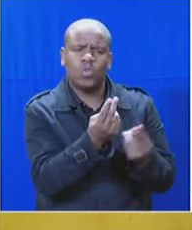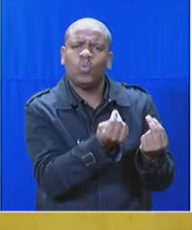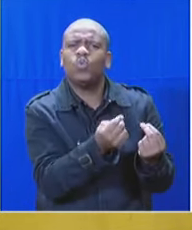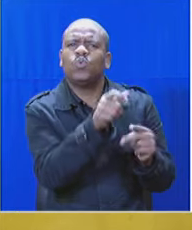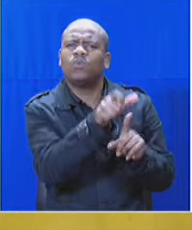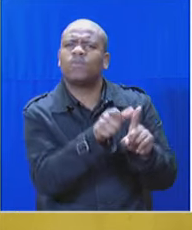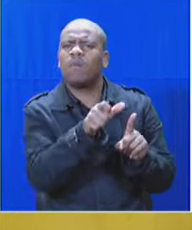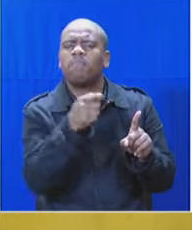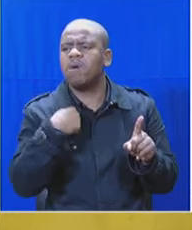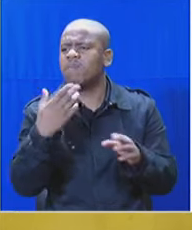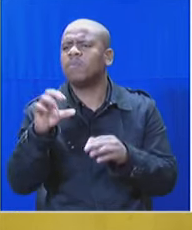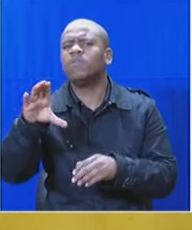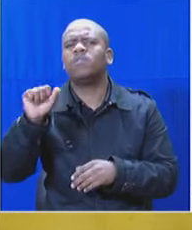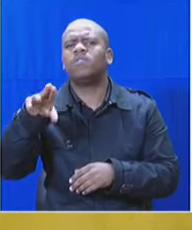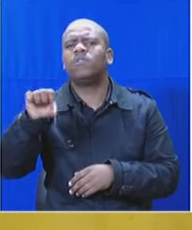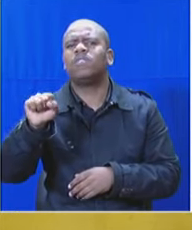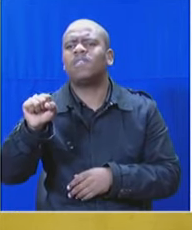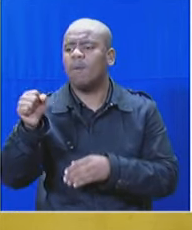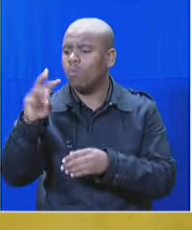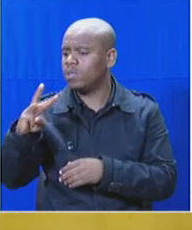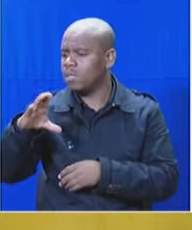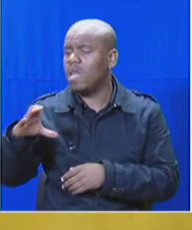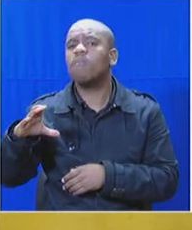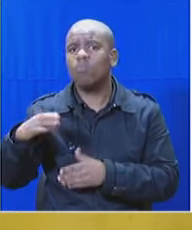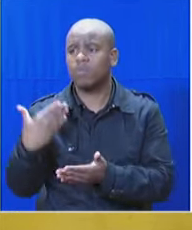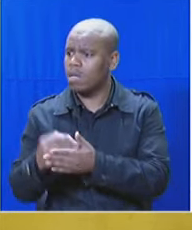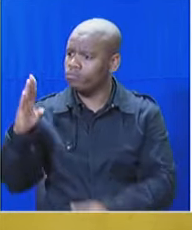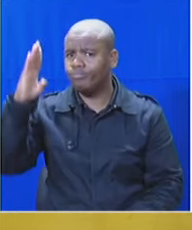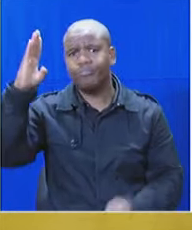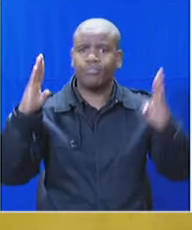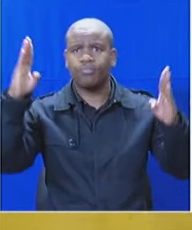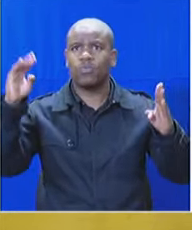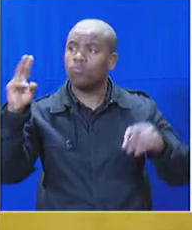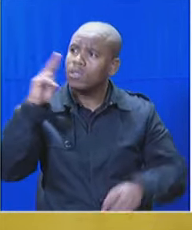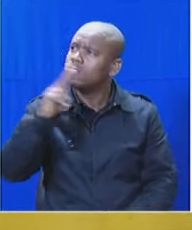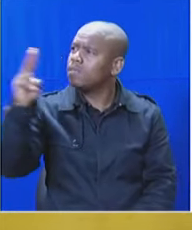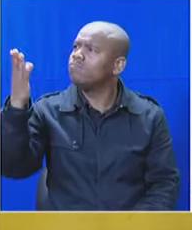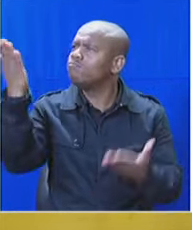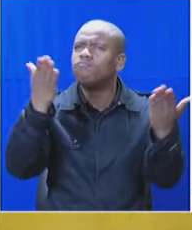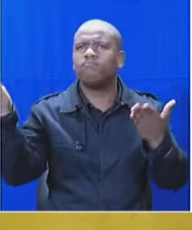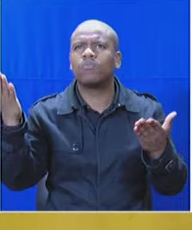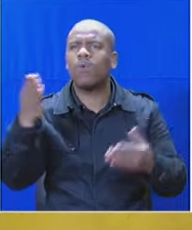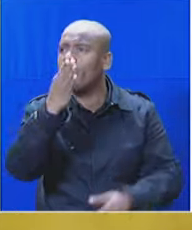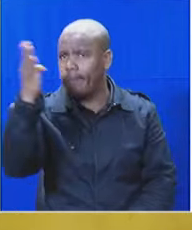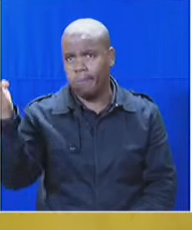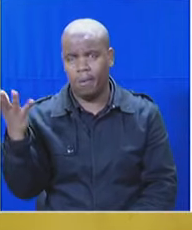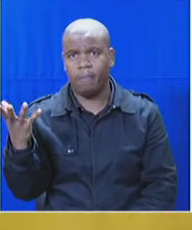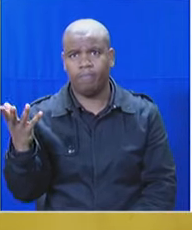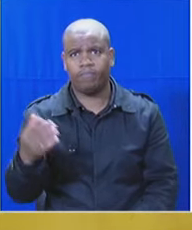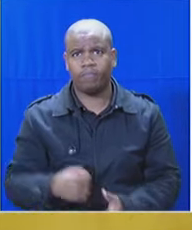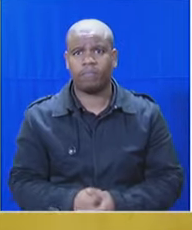Cape Seres. Angaphambi sisandla ngwathetha. Apha uFan Vuren baphi. Eke bakhona